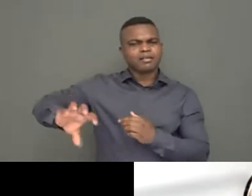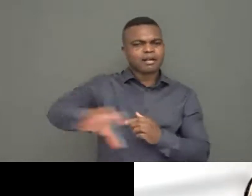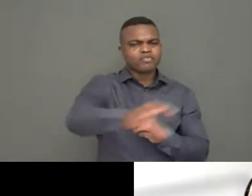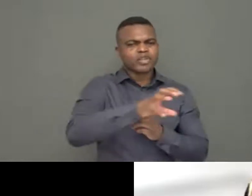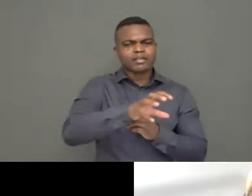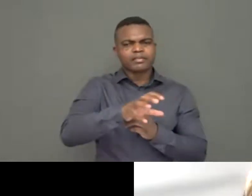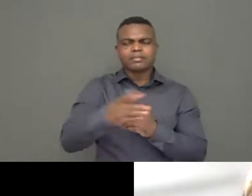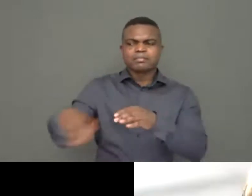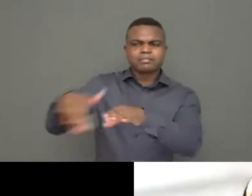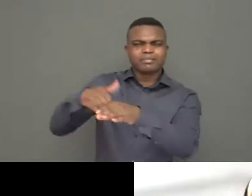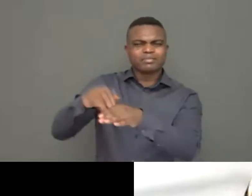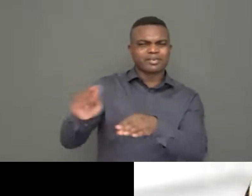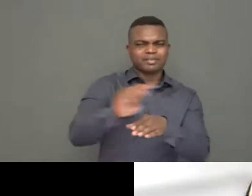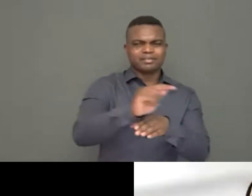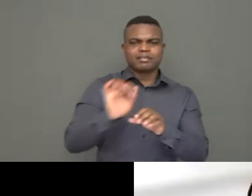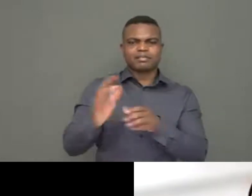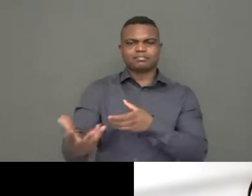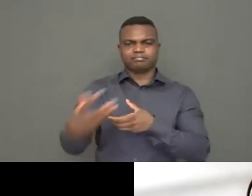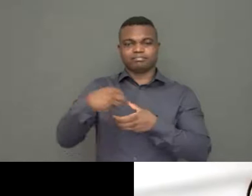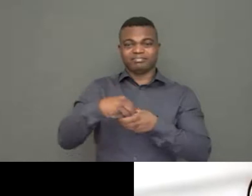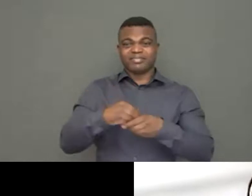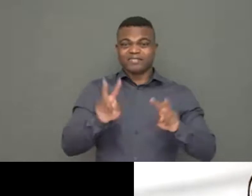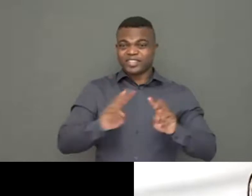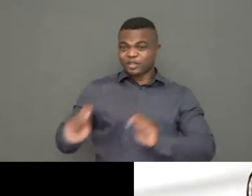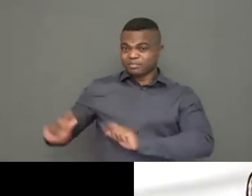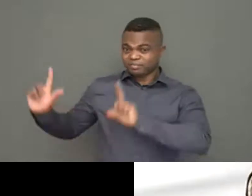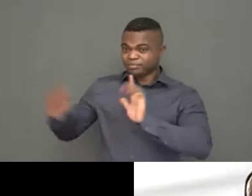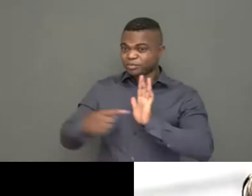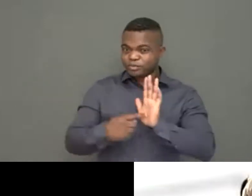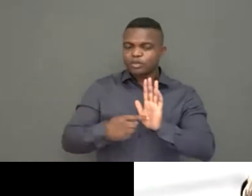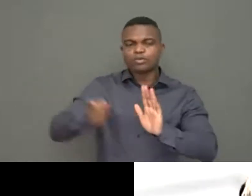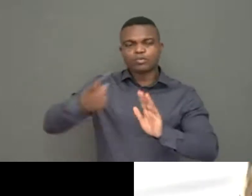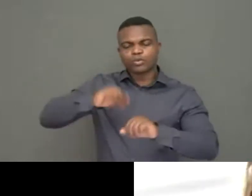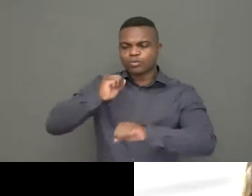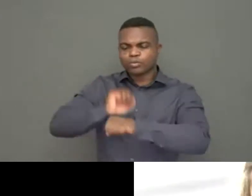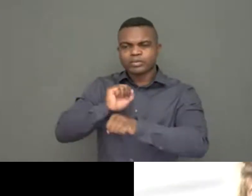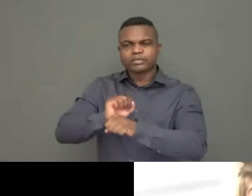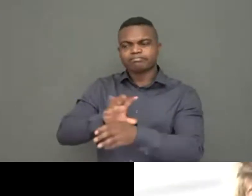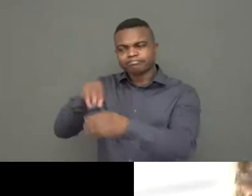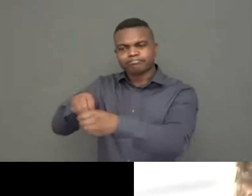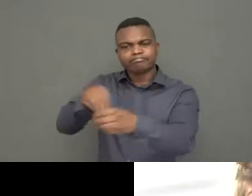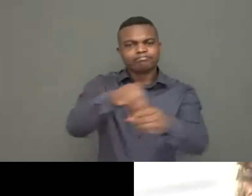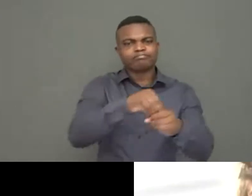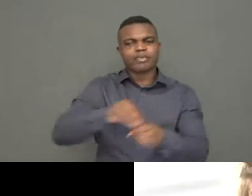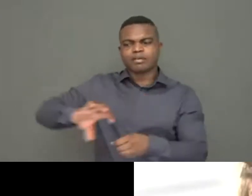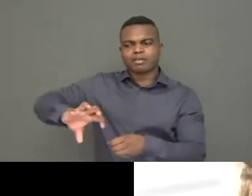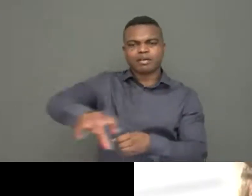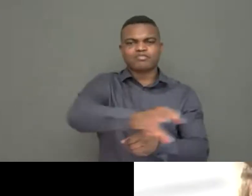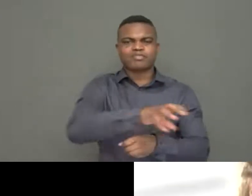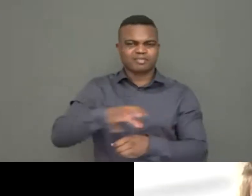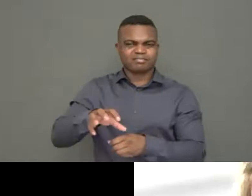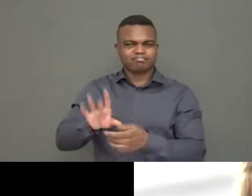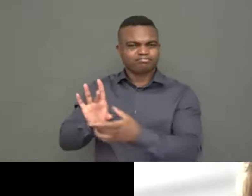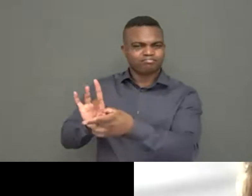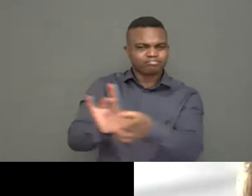this activity. One last reflection is that we see as during some of the trainings that we had exposure